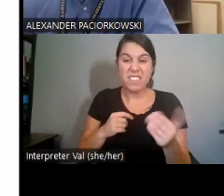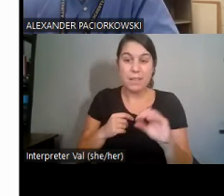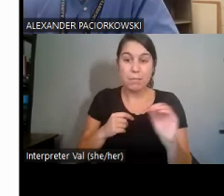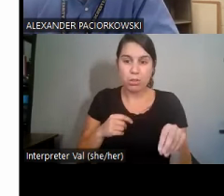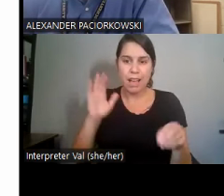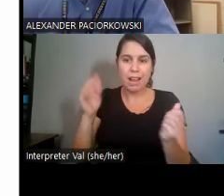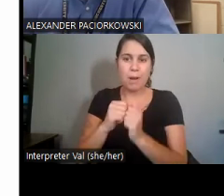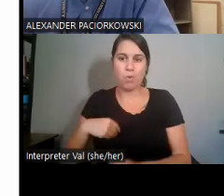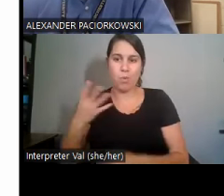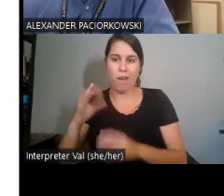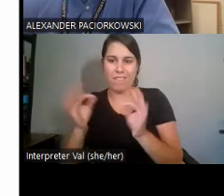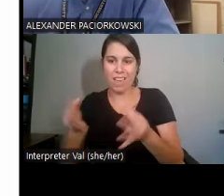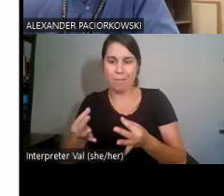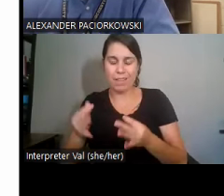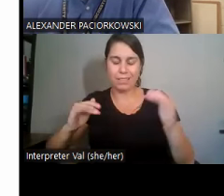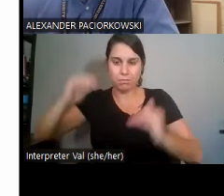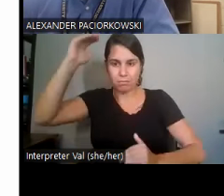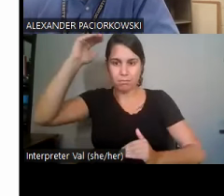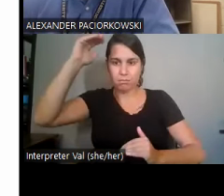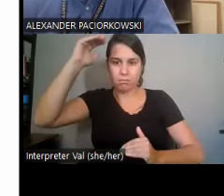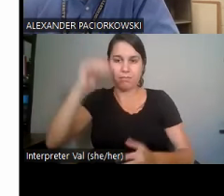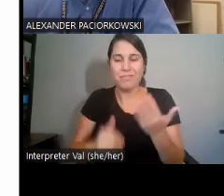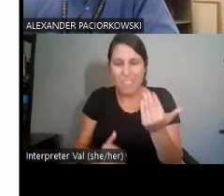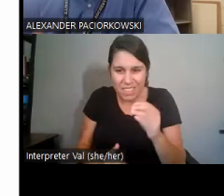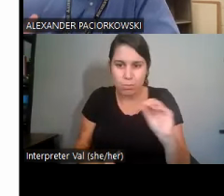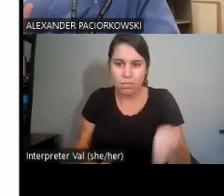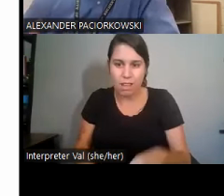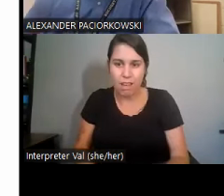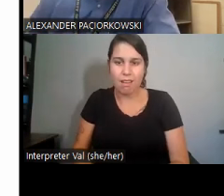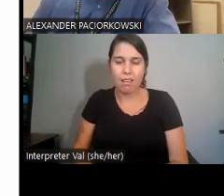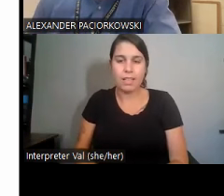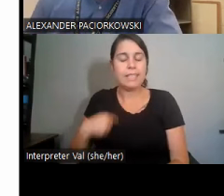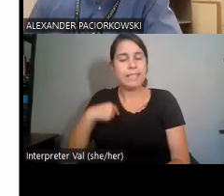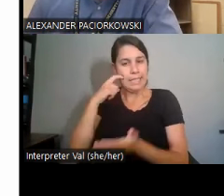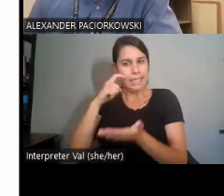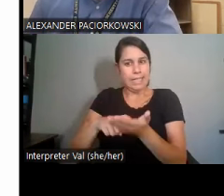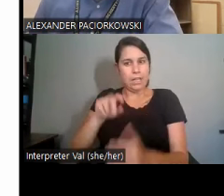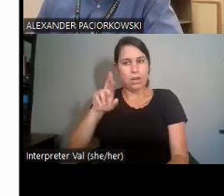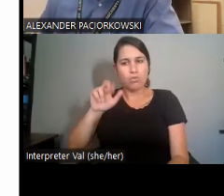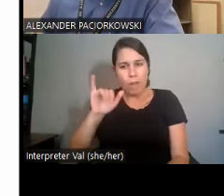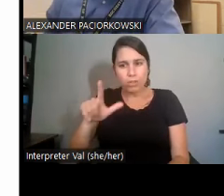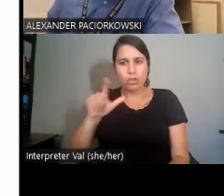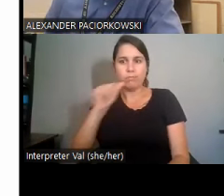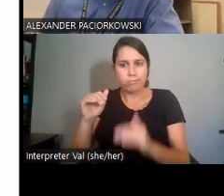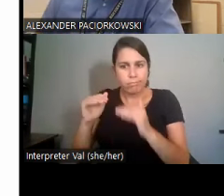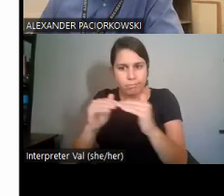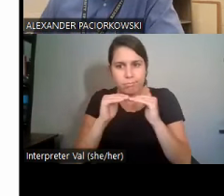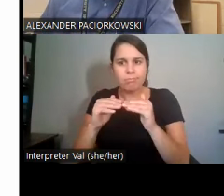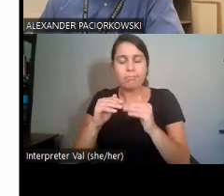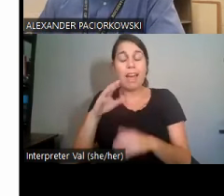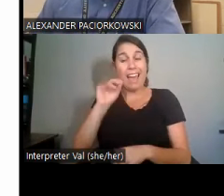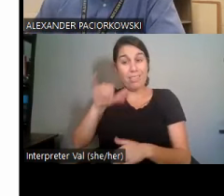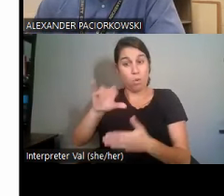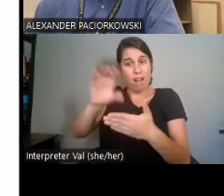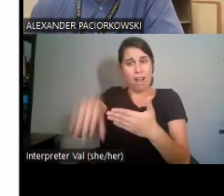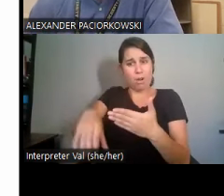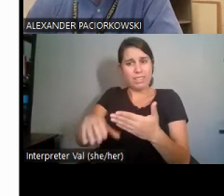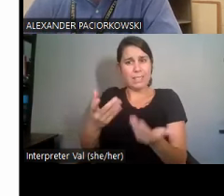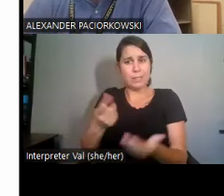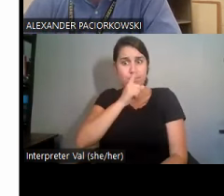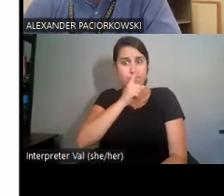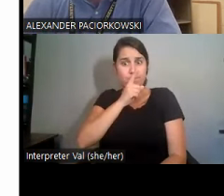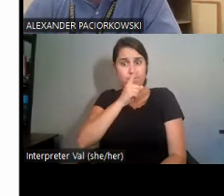States. And we found that this experience with racial injustice and the consequences could be barely mentioned or or ignored